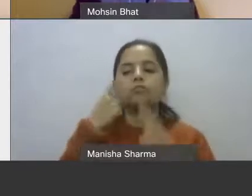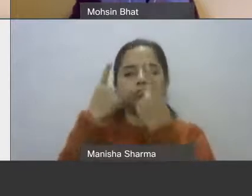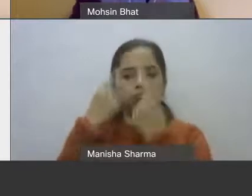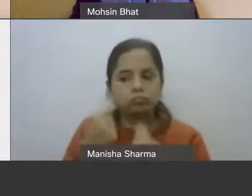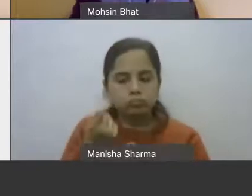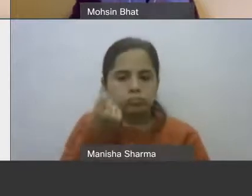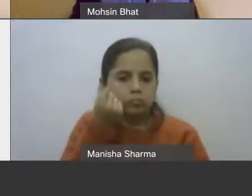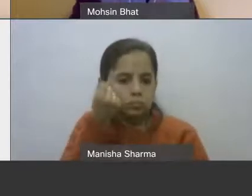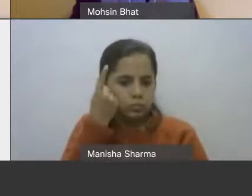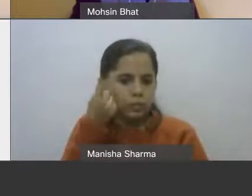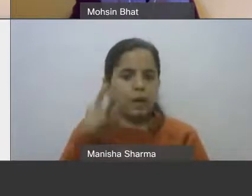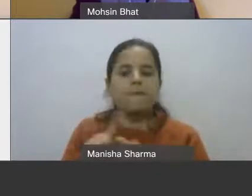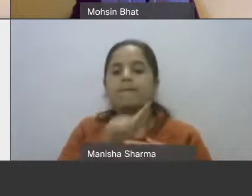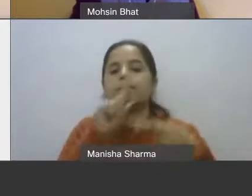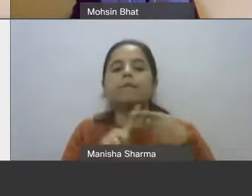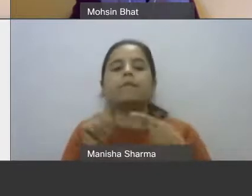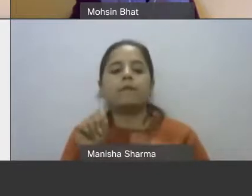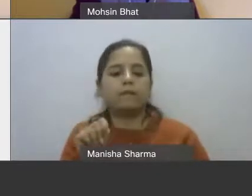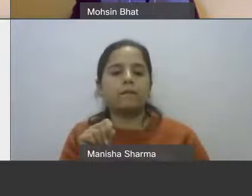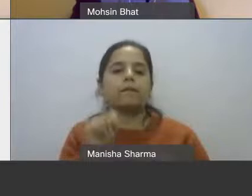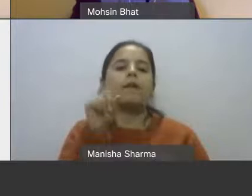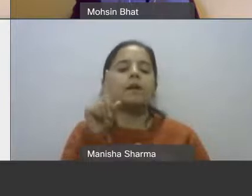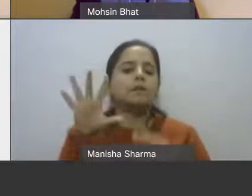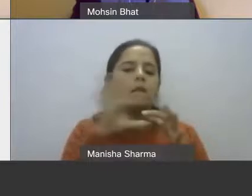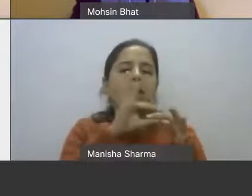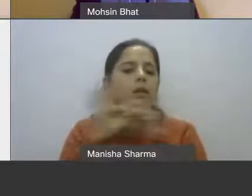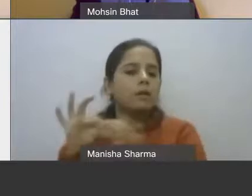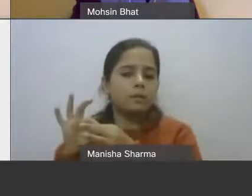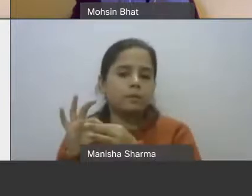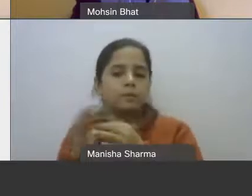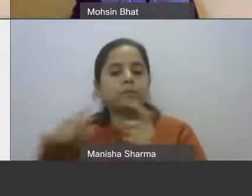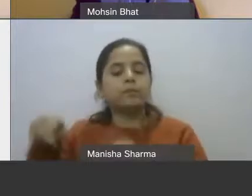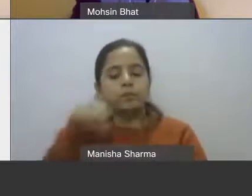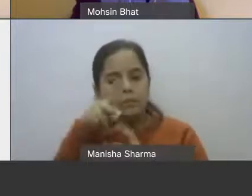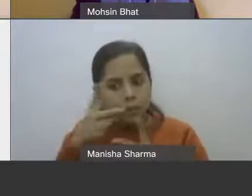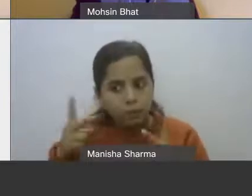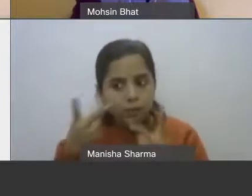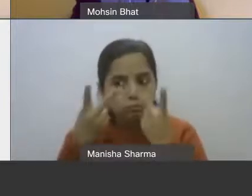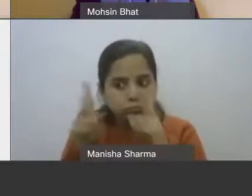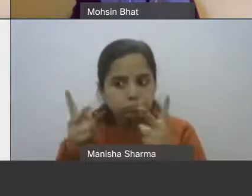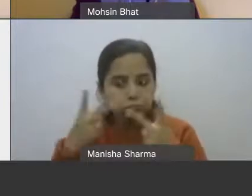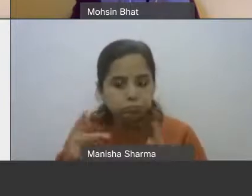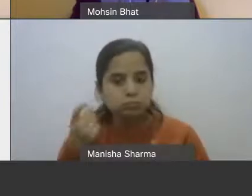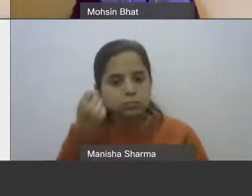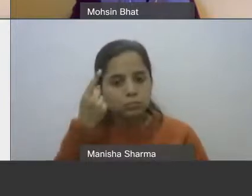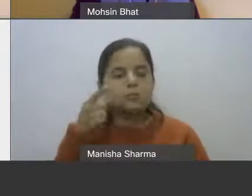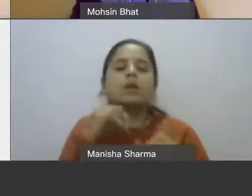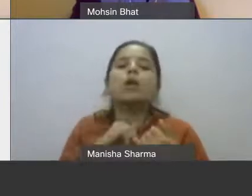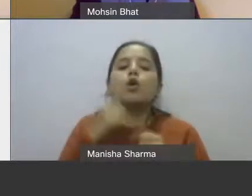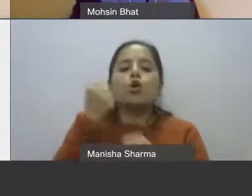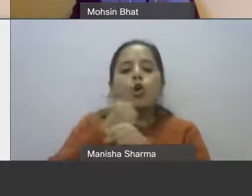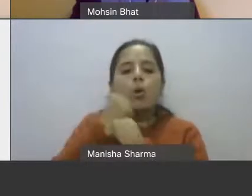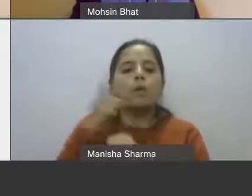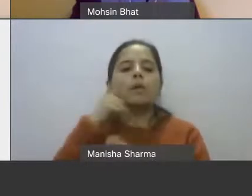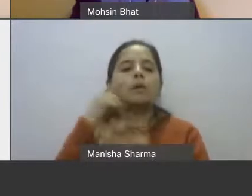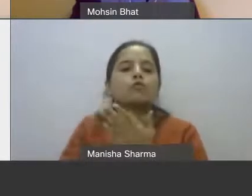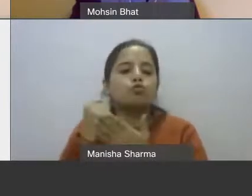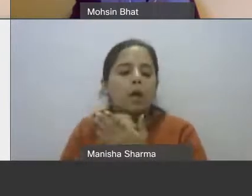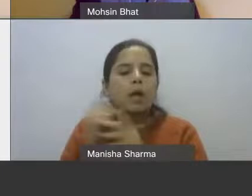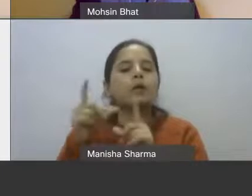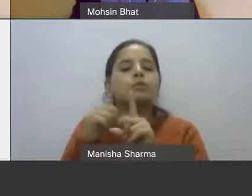the first limb is that there should be an intelligible differentia that the state is trying to make,